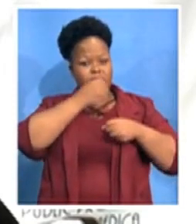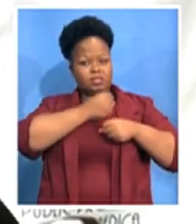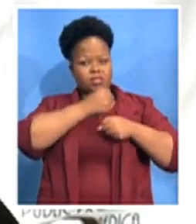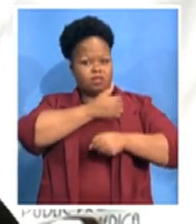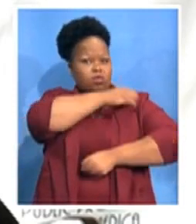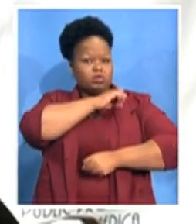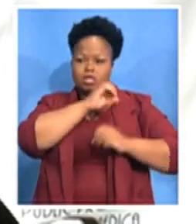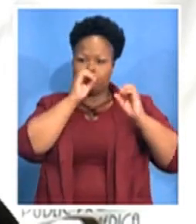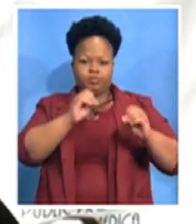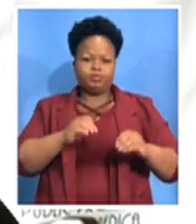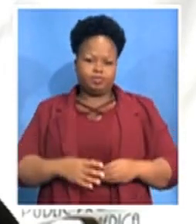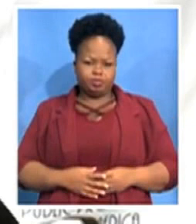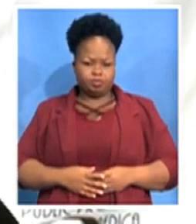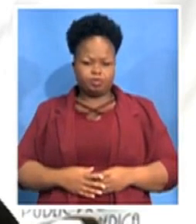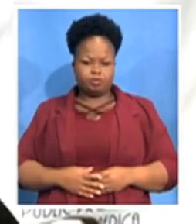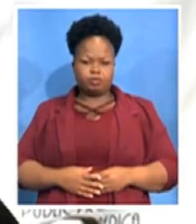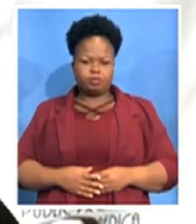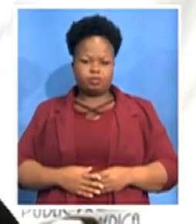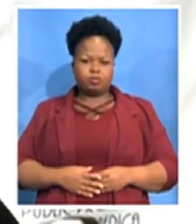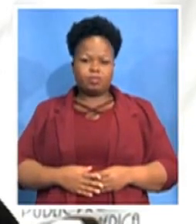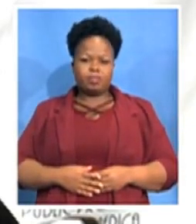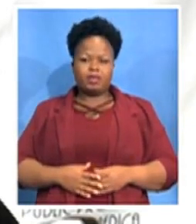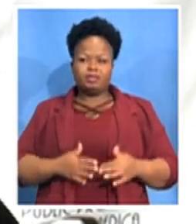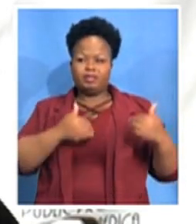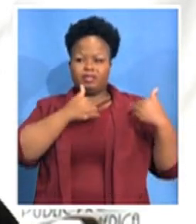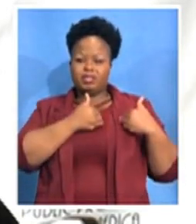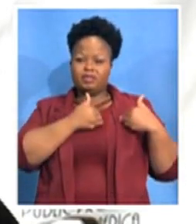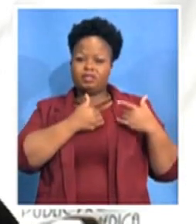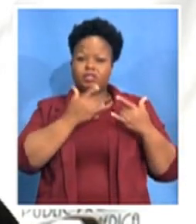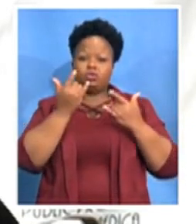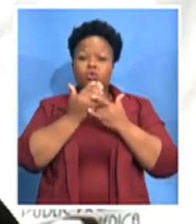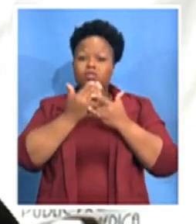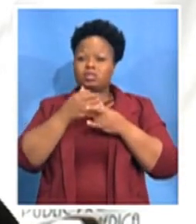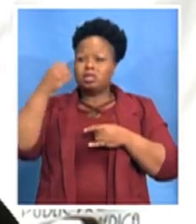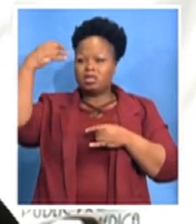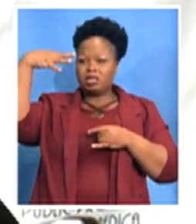Safety doors and lighting detectors are not working.